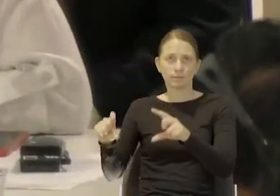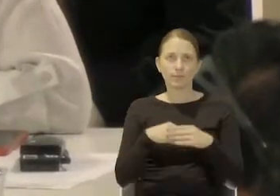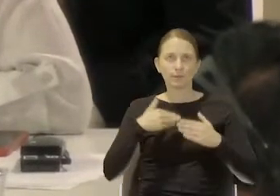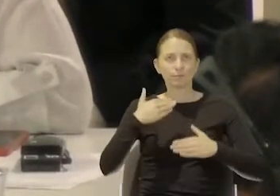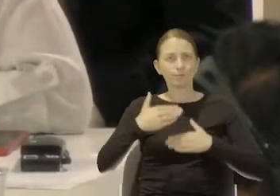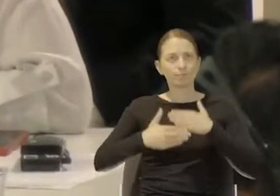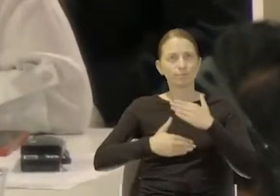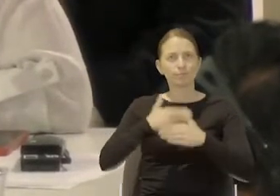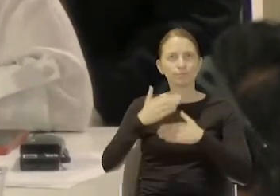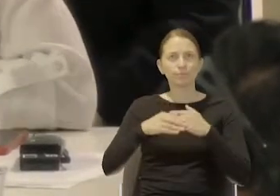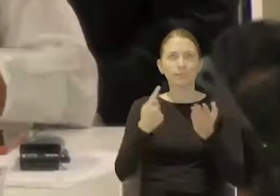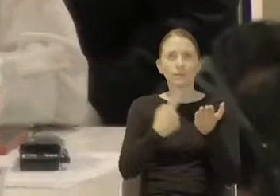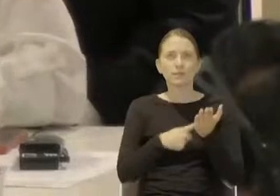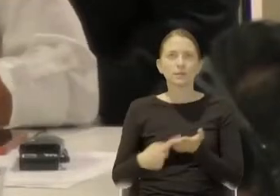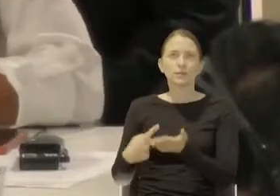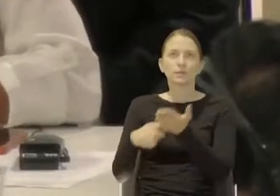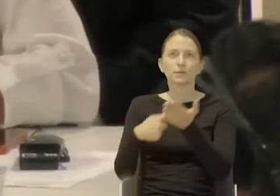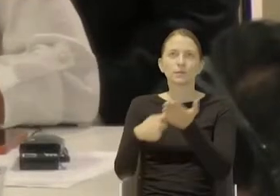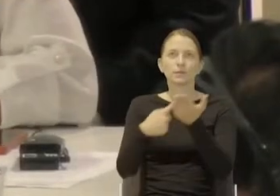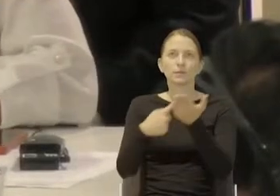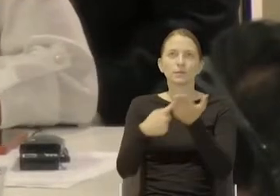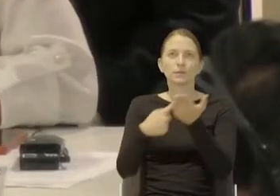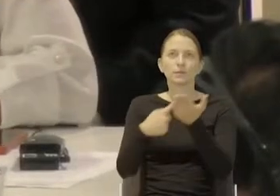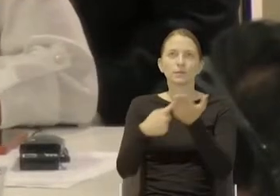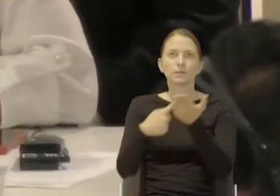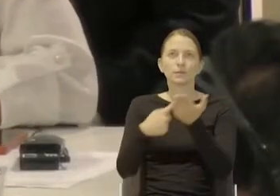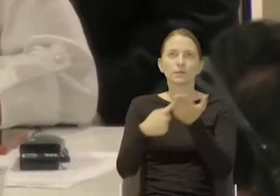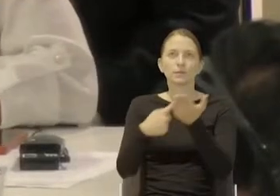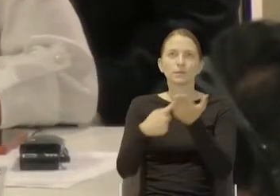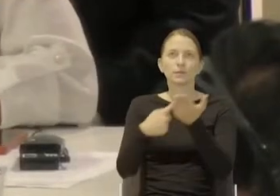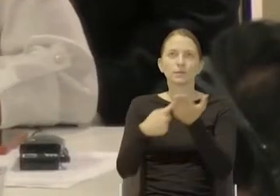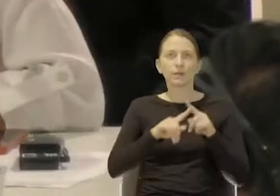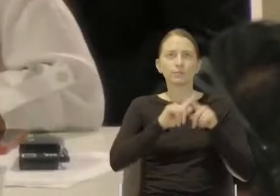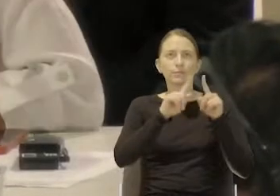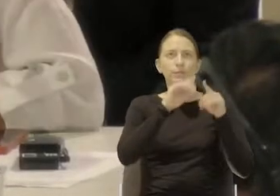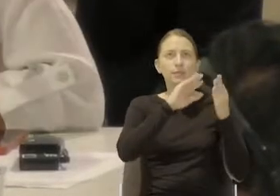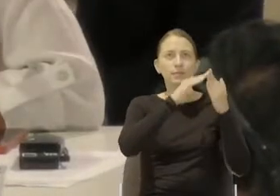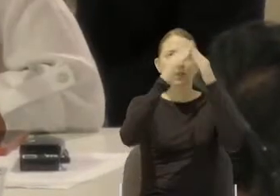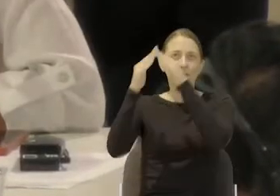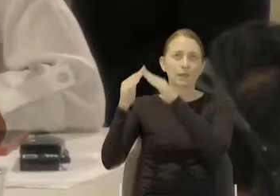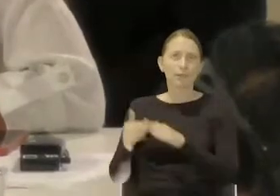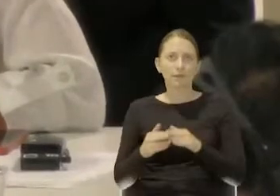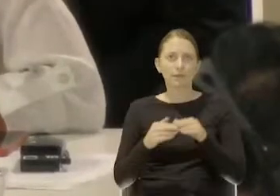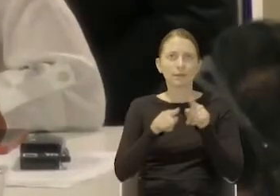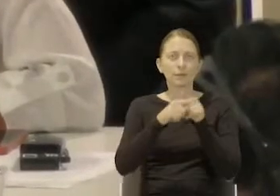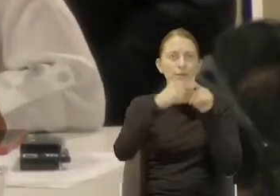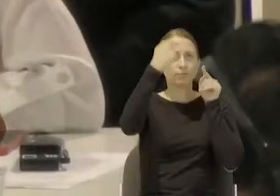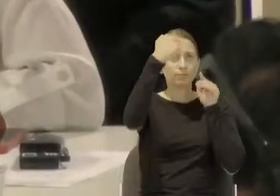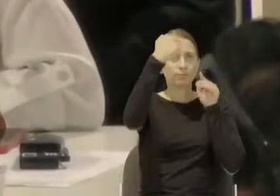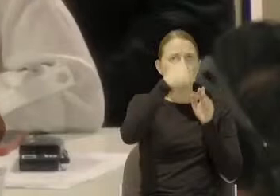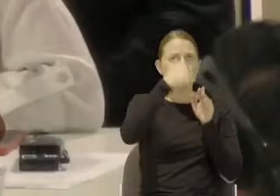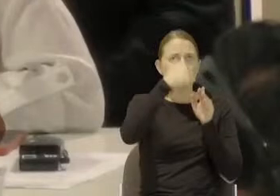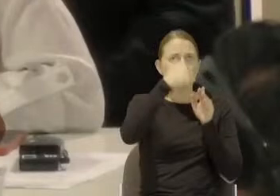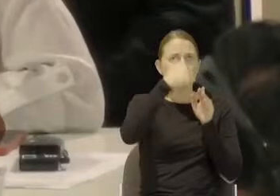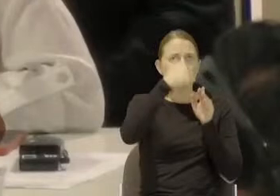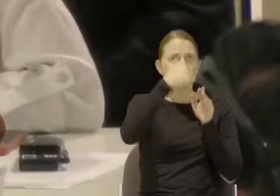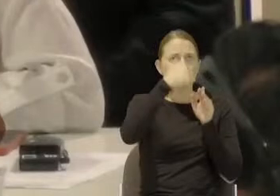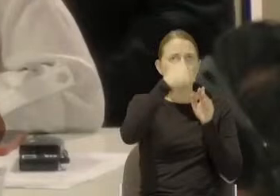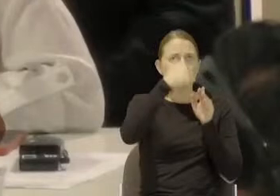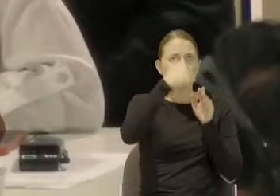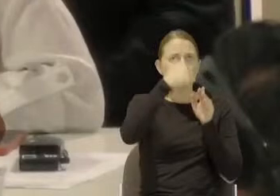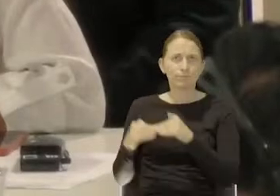the National Policy for Regional Development. The implementation of this transformative public policy